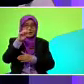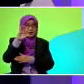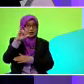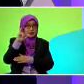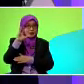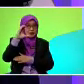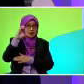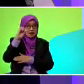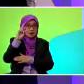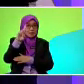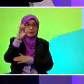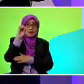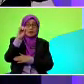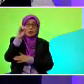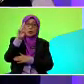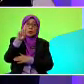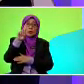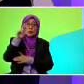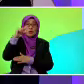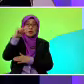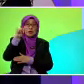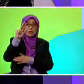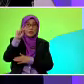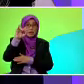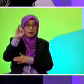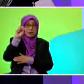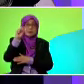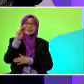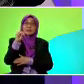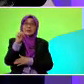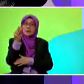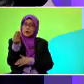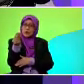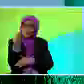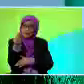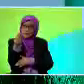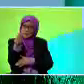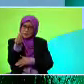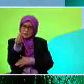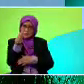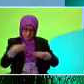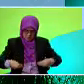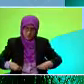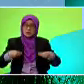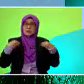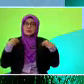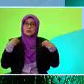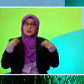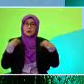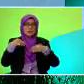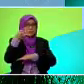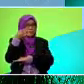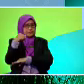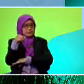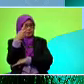that microorganism is or minute living things that cannot be seen with